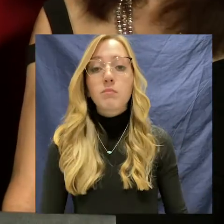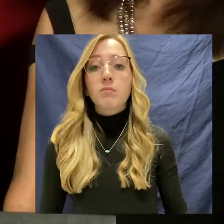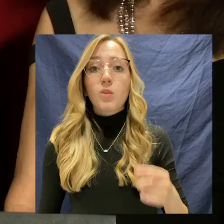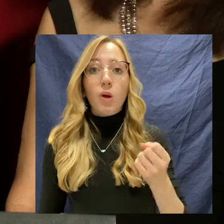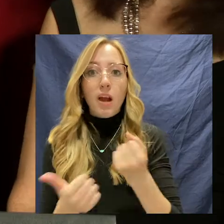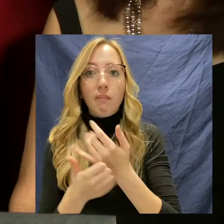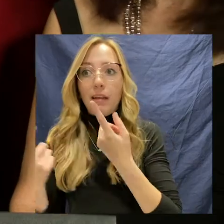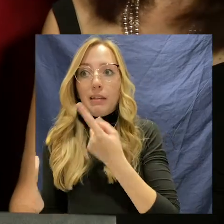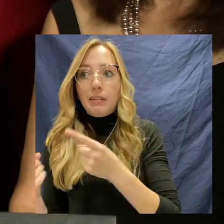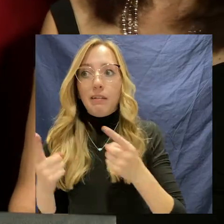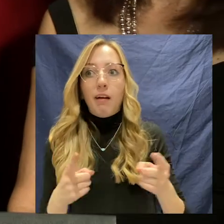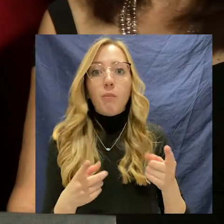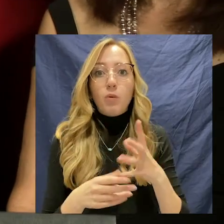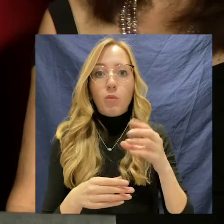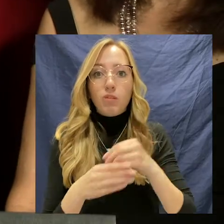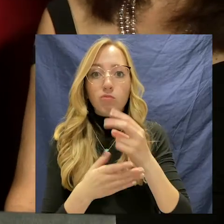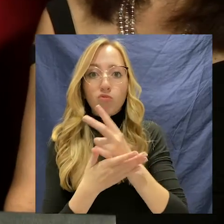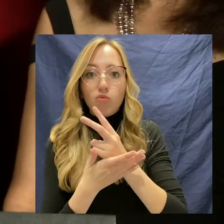pandemic taking place.